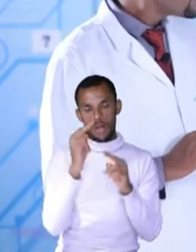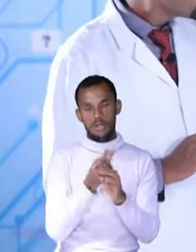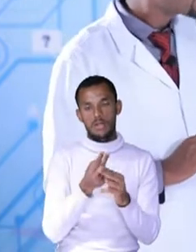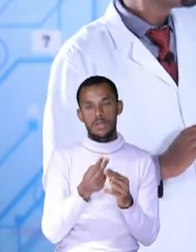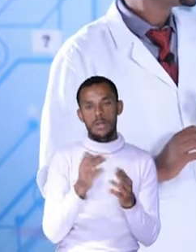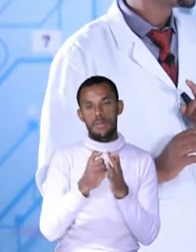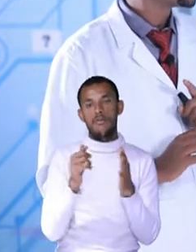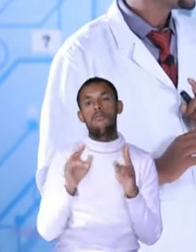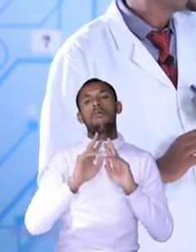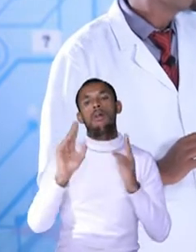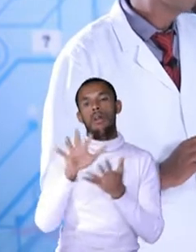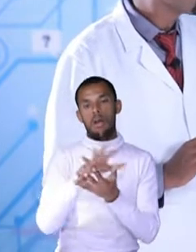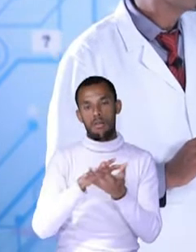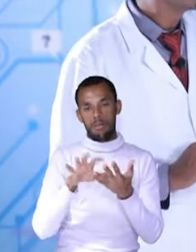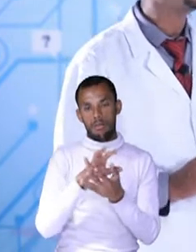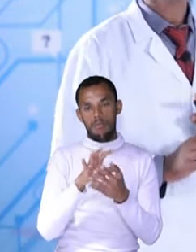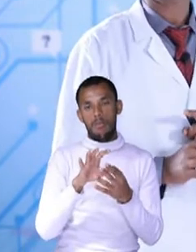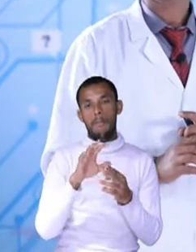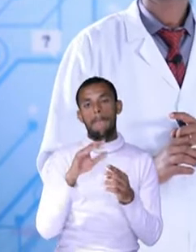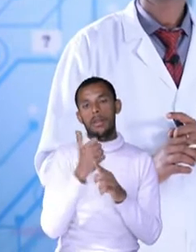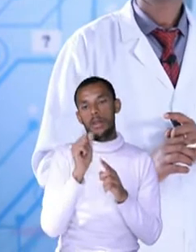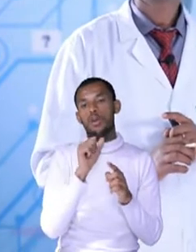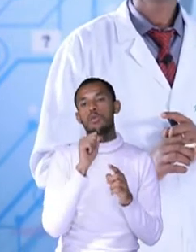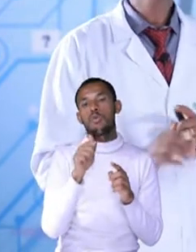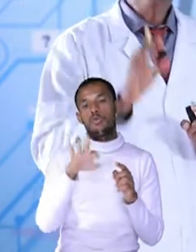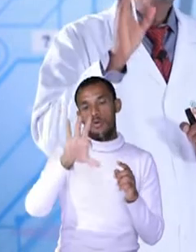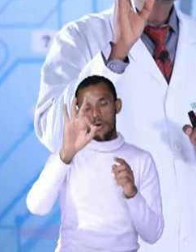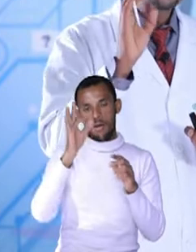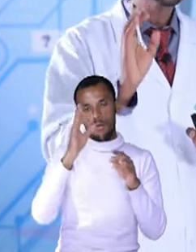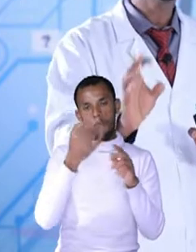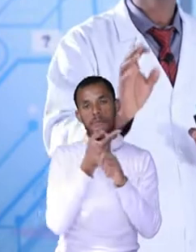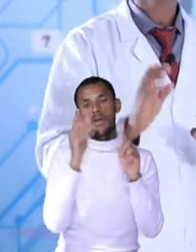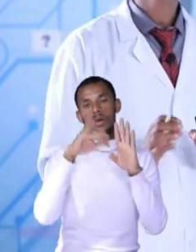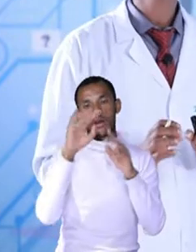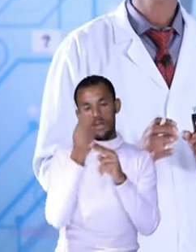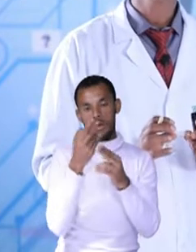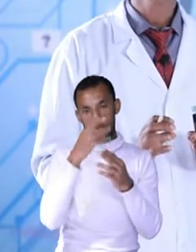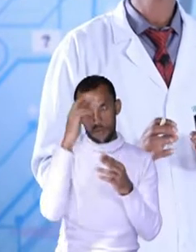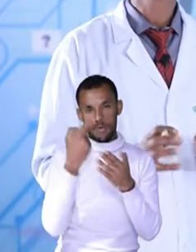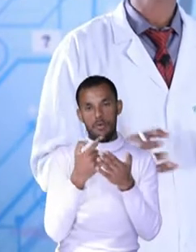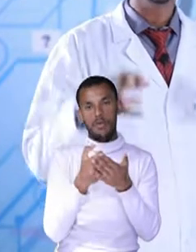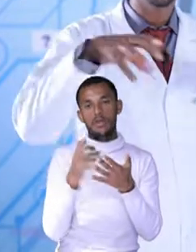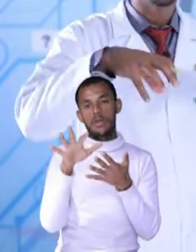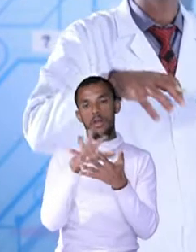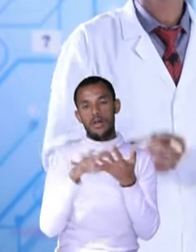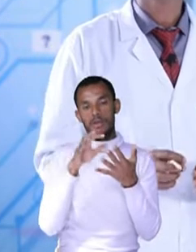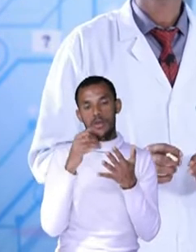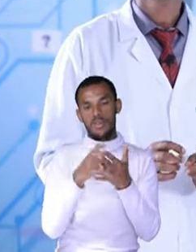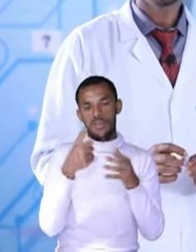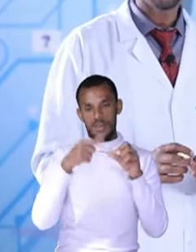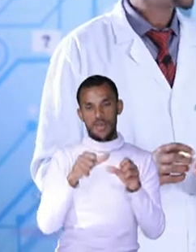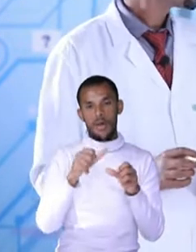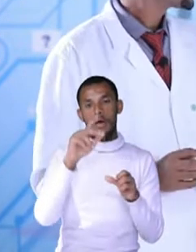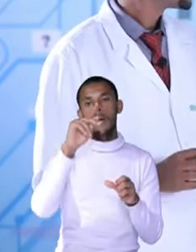Is a very reactive metal and is not found free in nature. Because of its reactivity, sodium stored in a